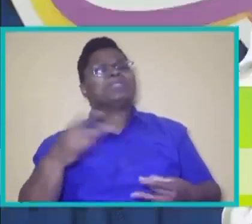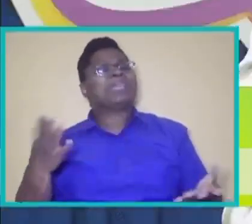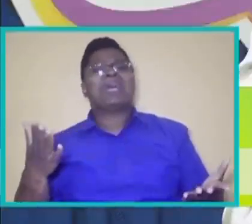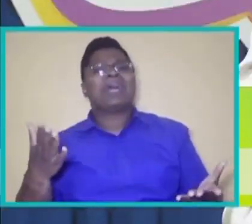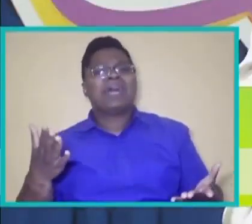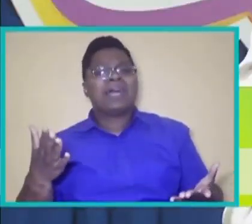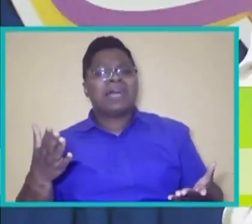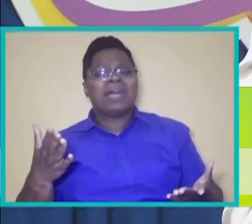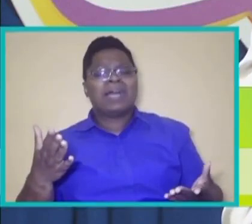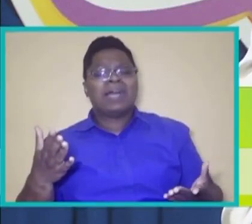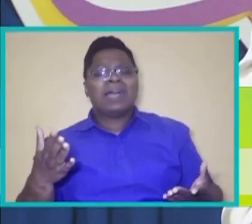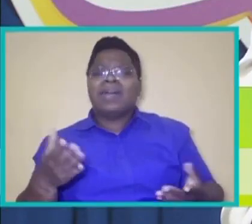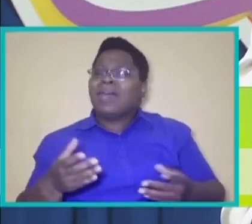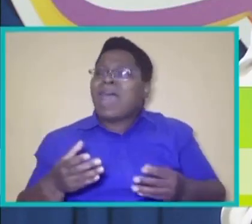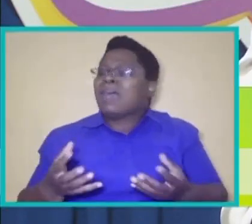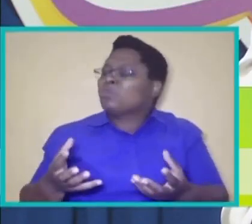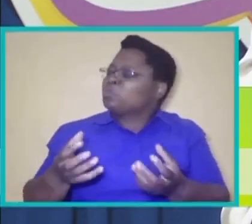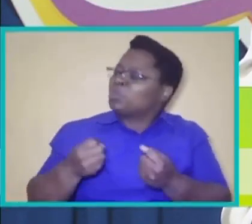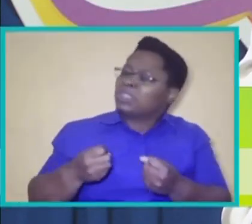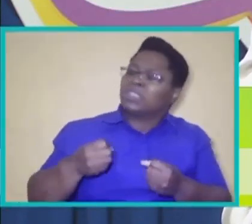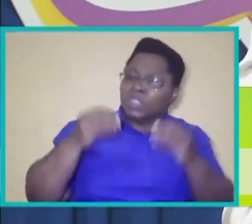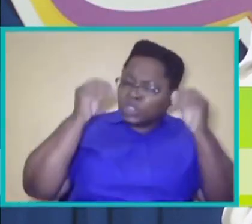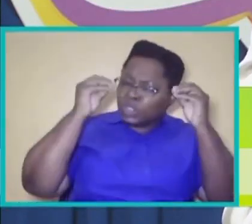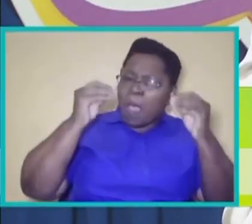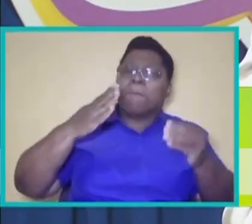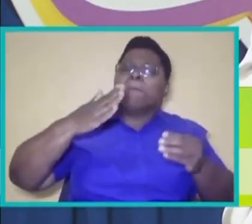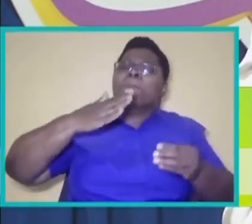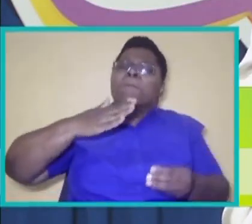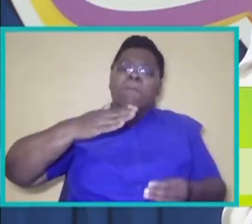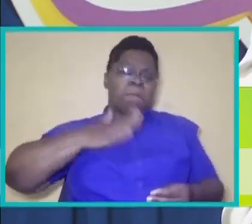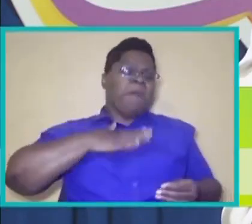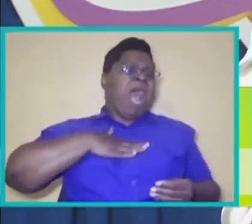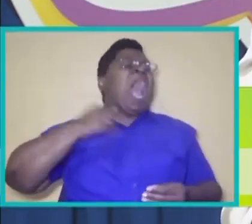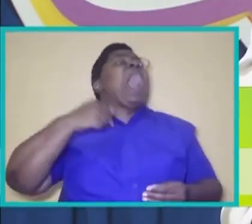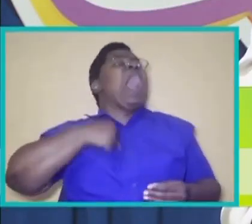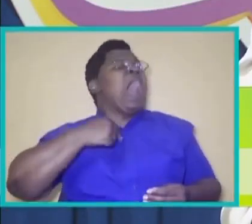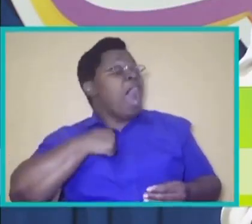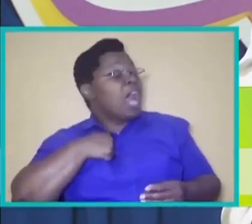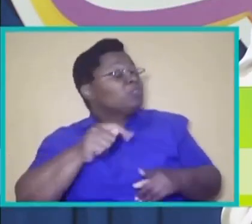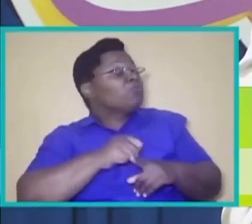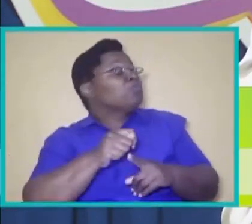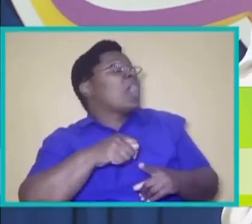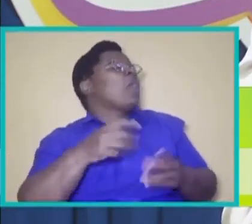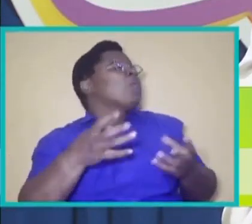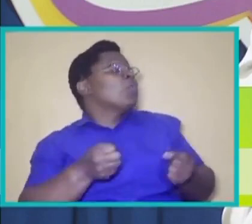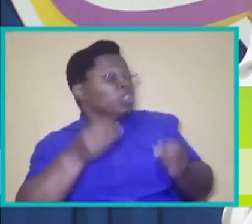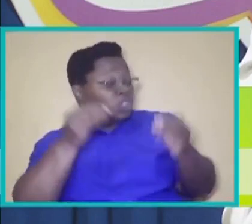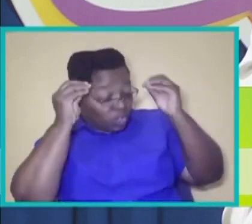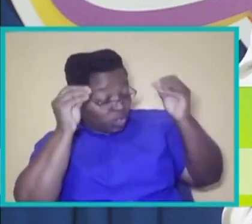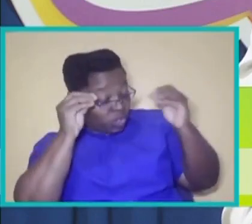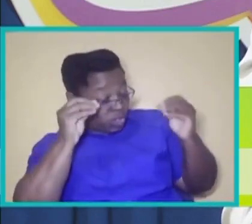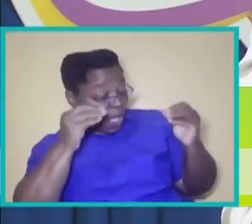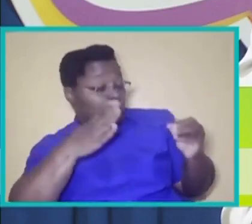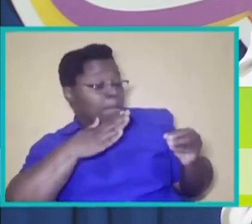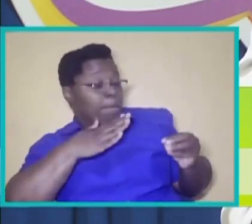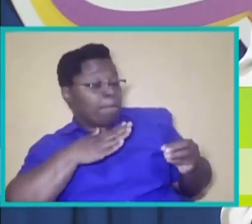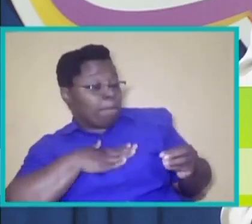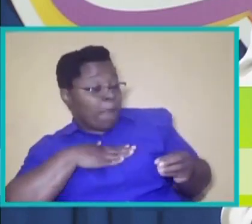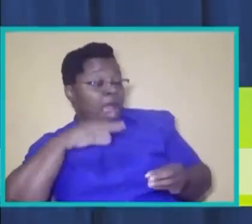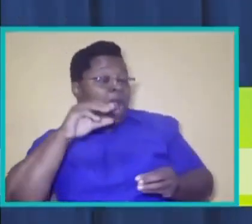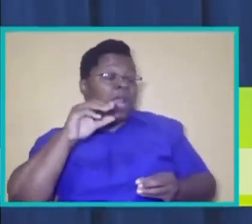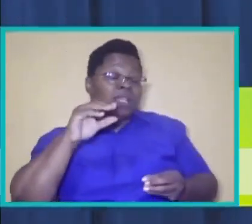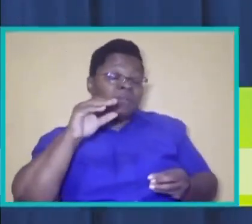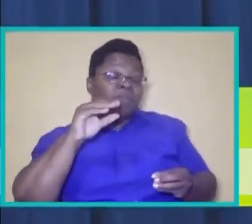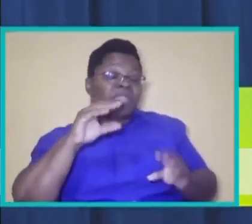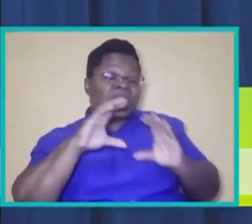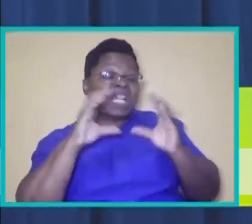trying her best or his best, but is not trained in delivering the life skills curriculum. And I would like